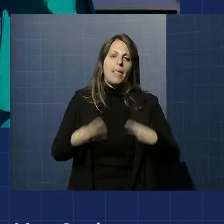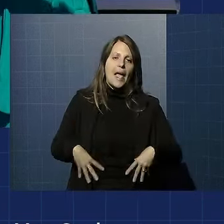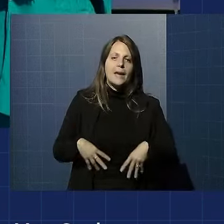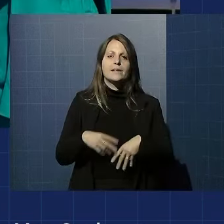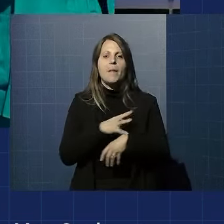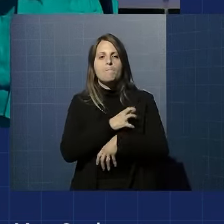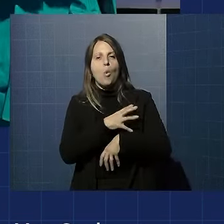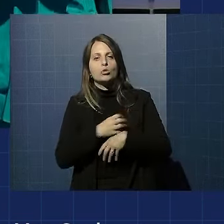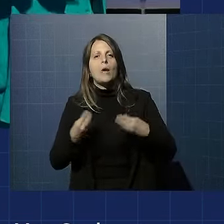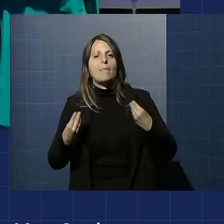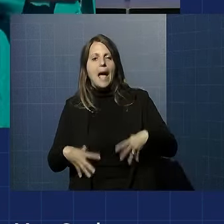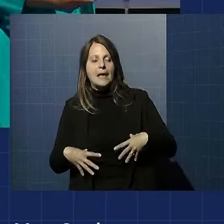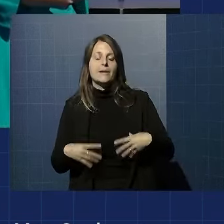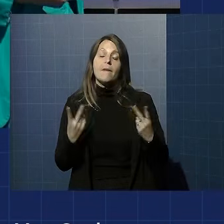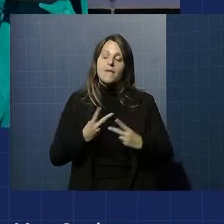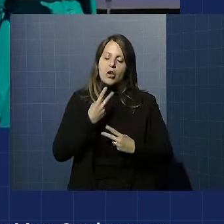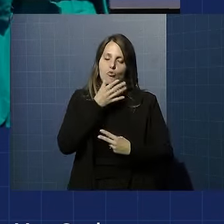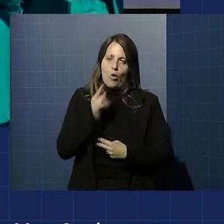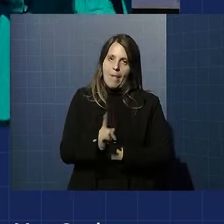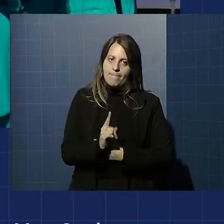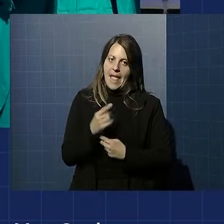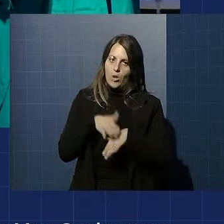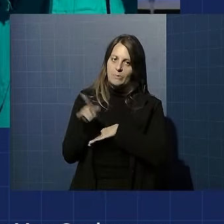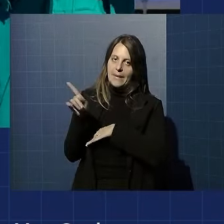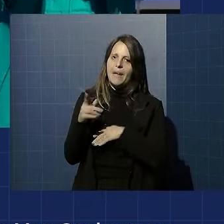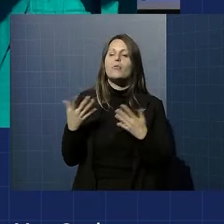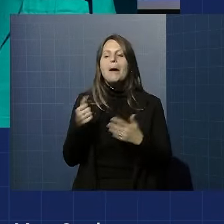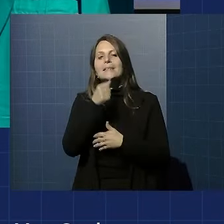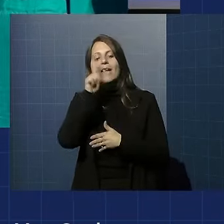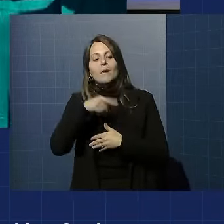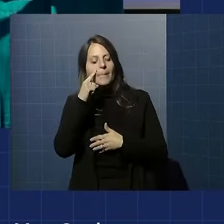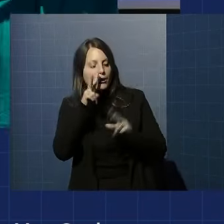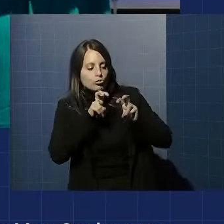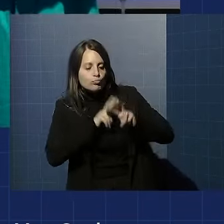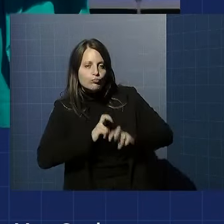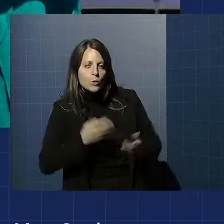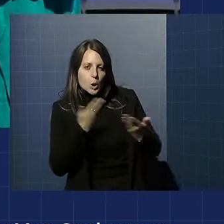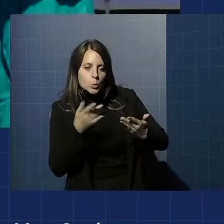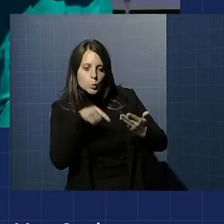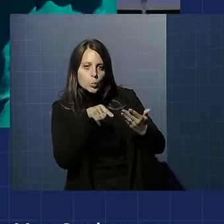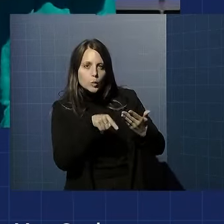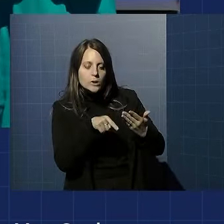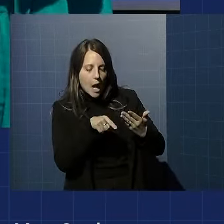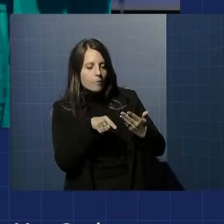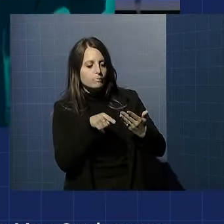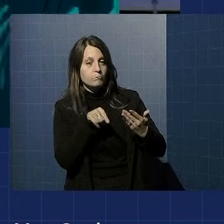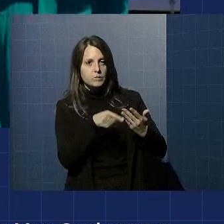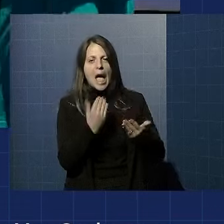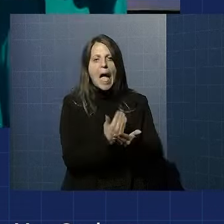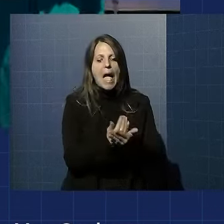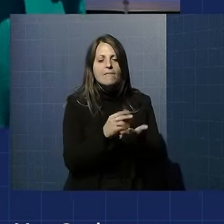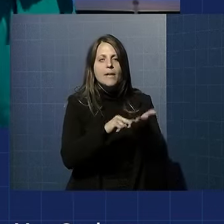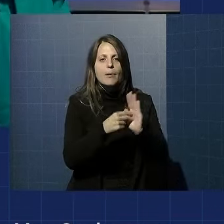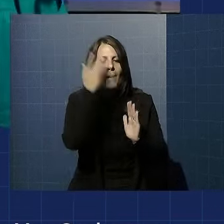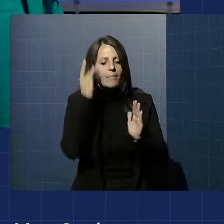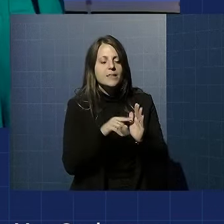We've talked about the psychological component. For that, we do simulations. So we put people, we simulate that they are isolated